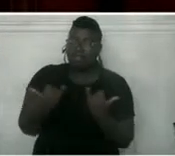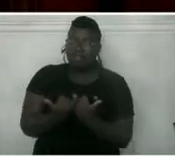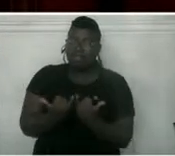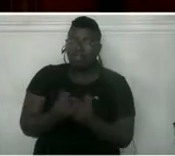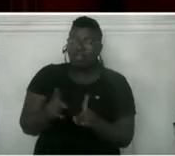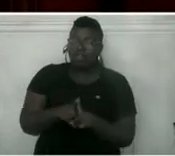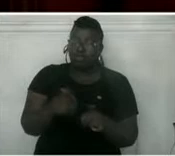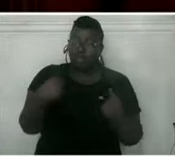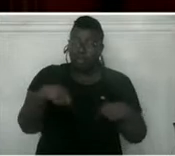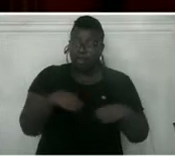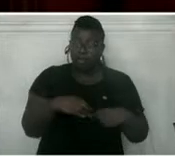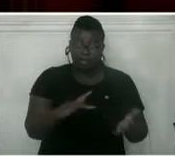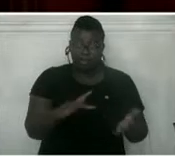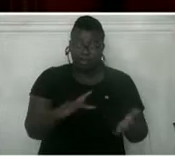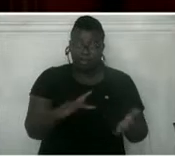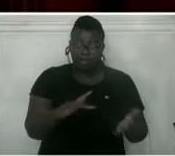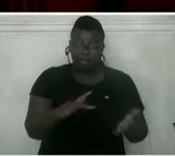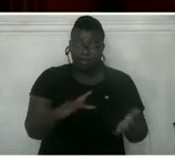forensic reports,